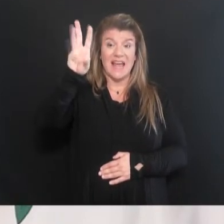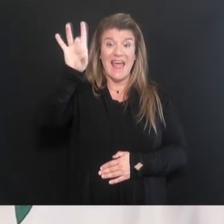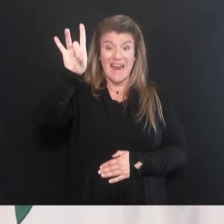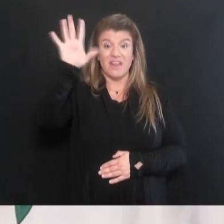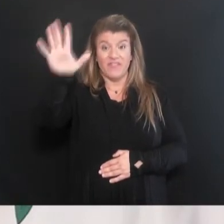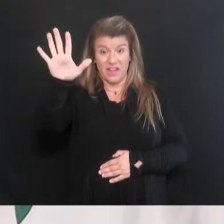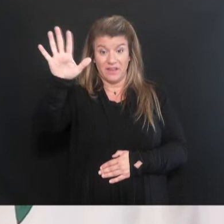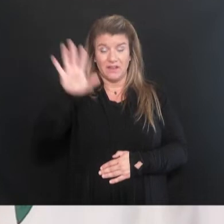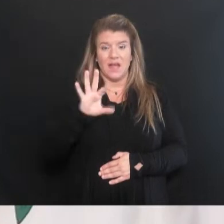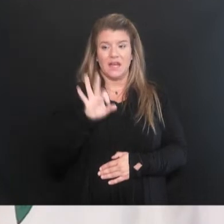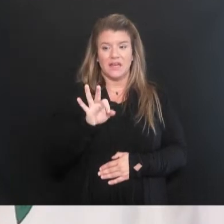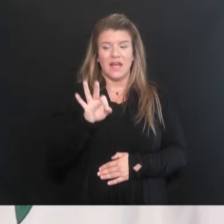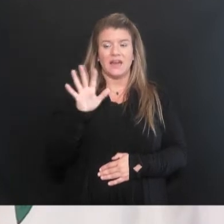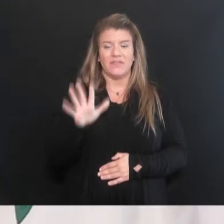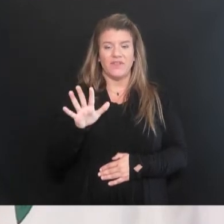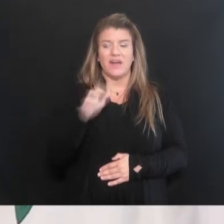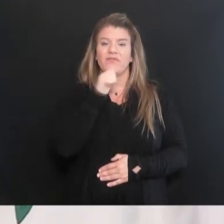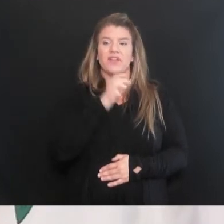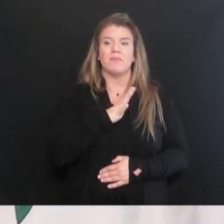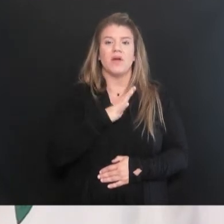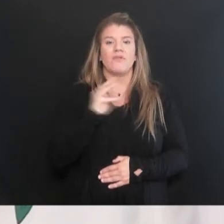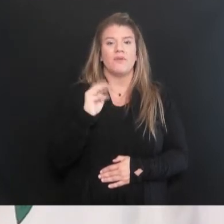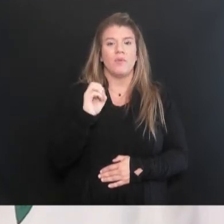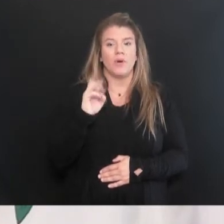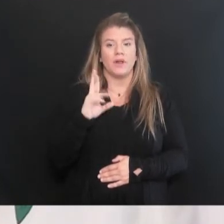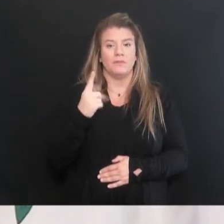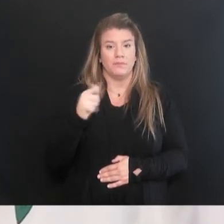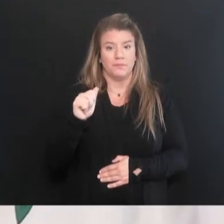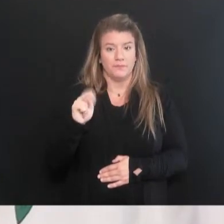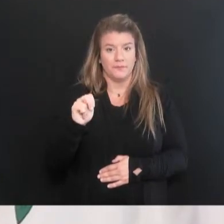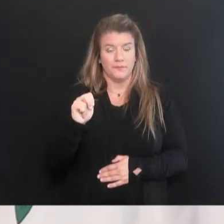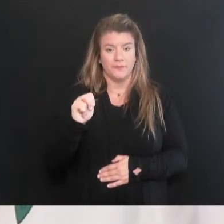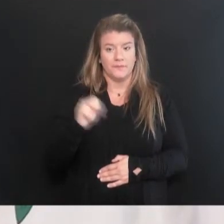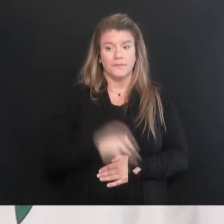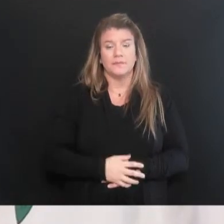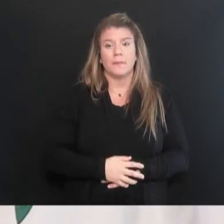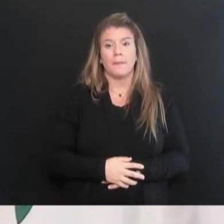3,685th death, a 95-year-old female from Morgan County. The